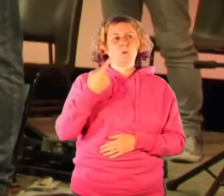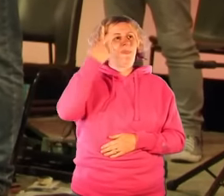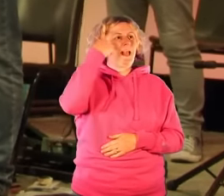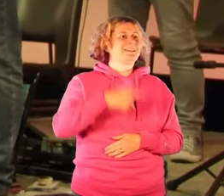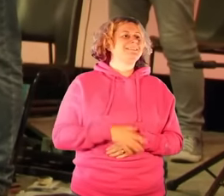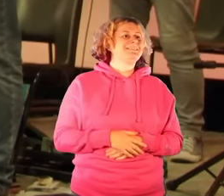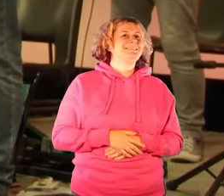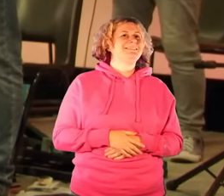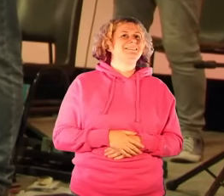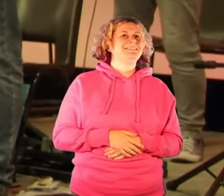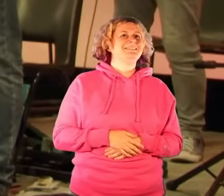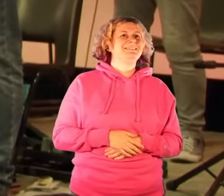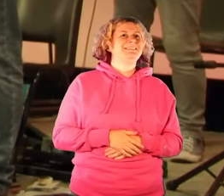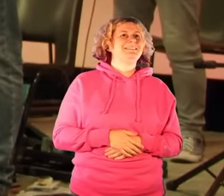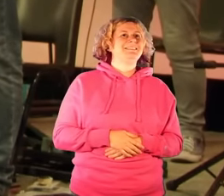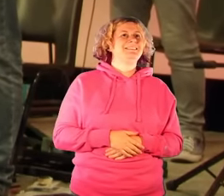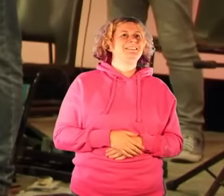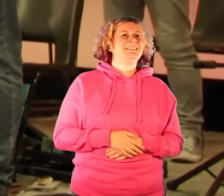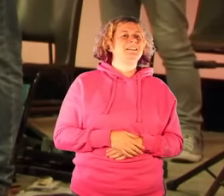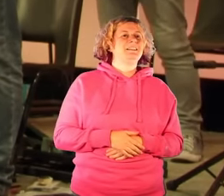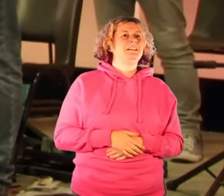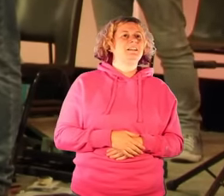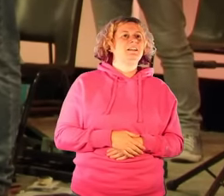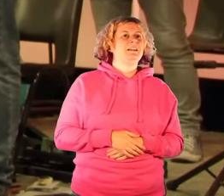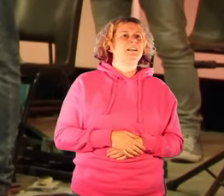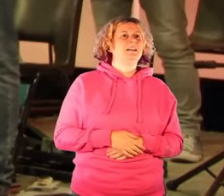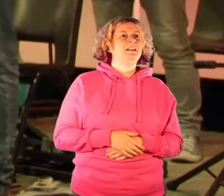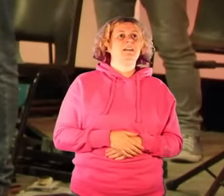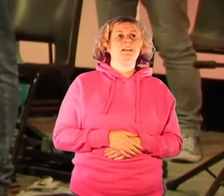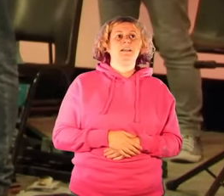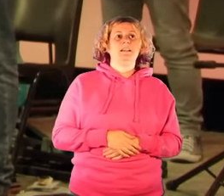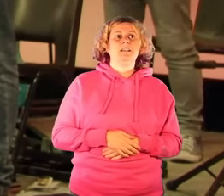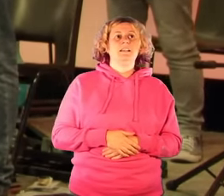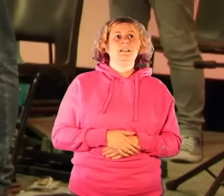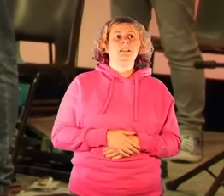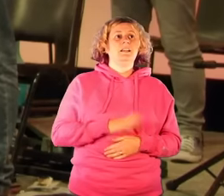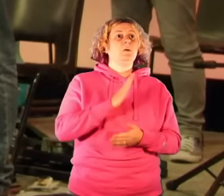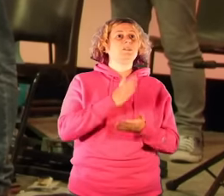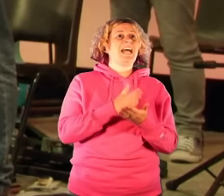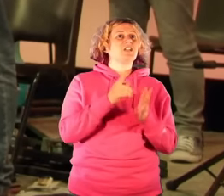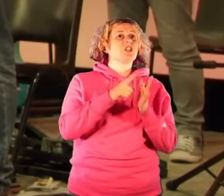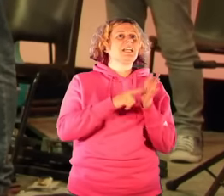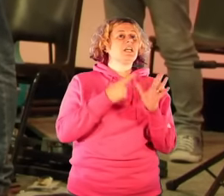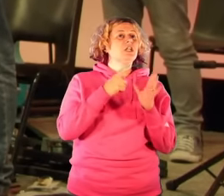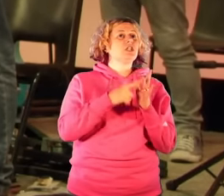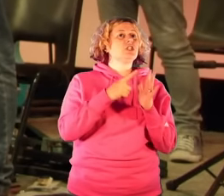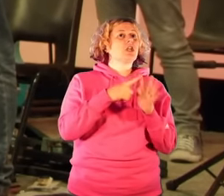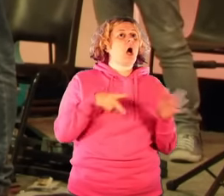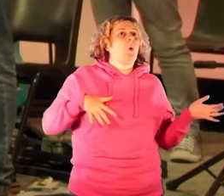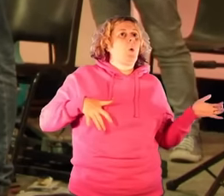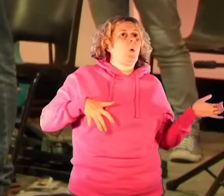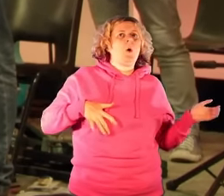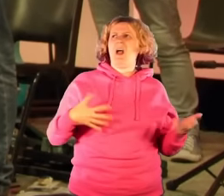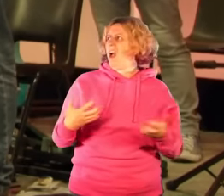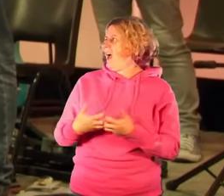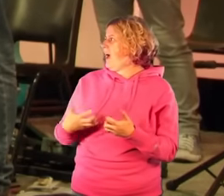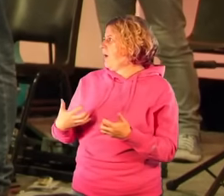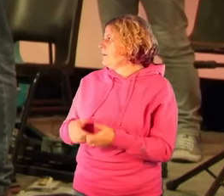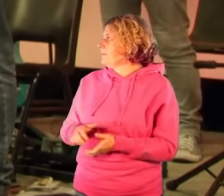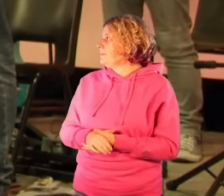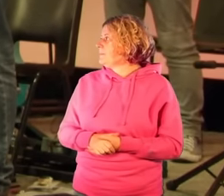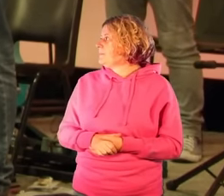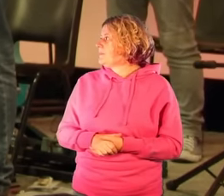Archie. Yeah, sounds like his kind of trouble, isn't it? Yeah, that was actually Joe. Joe, how did you do it?